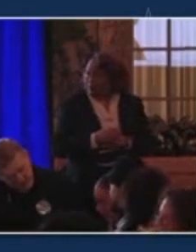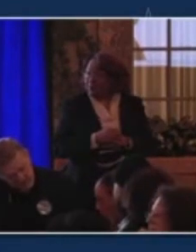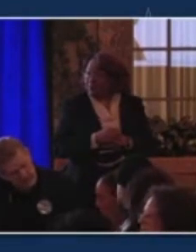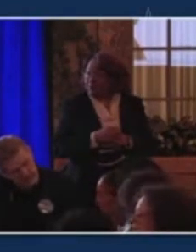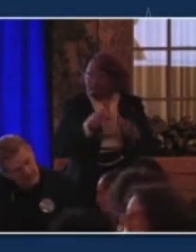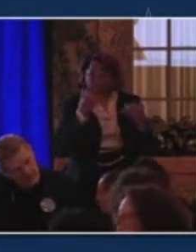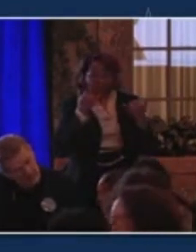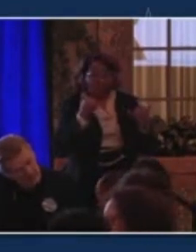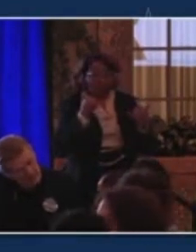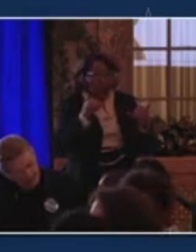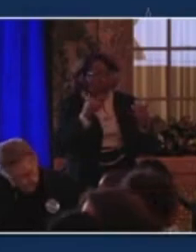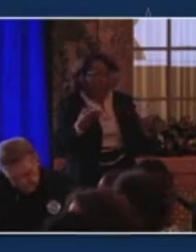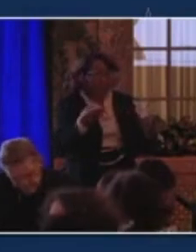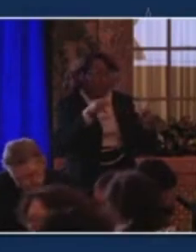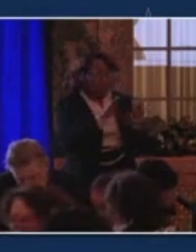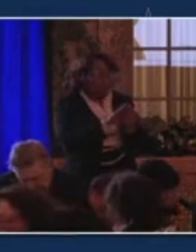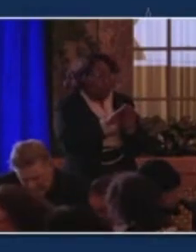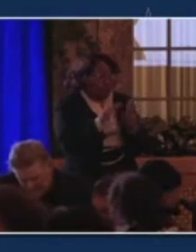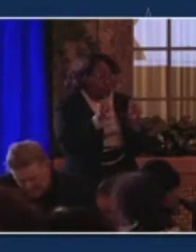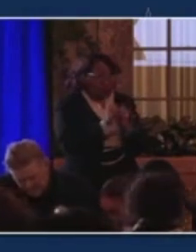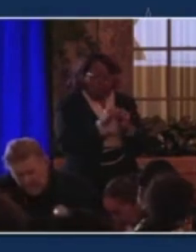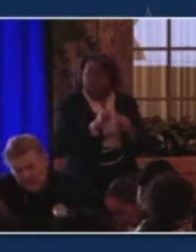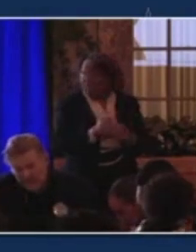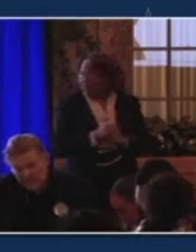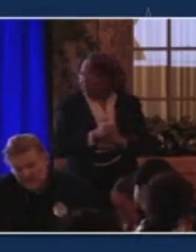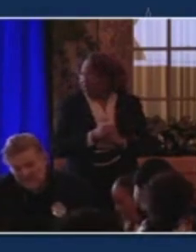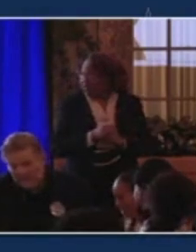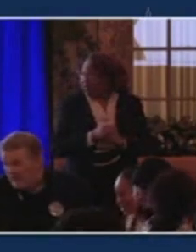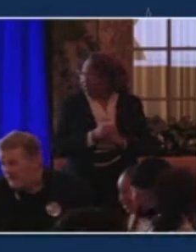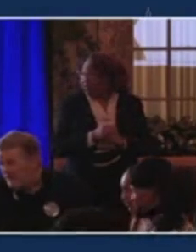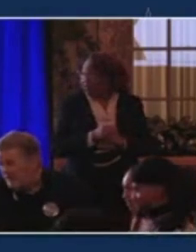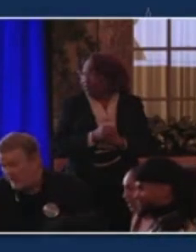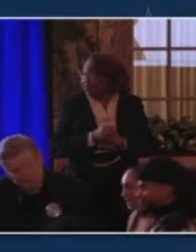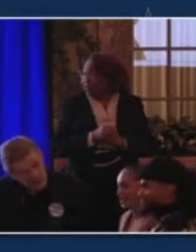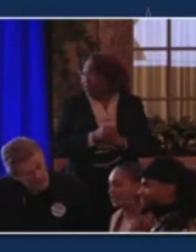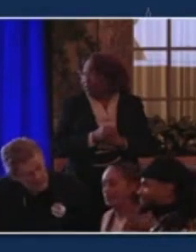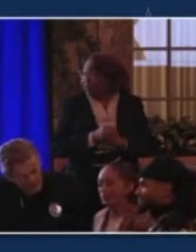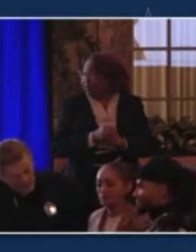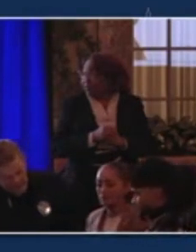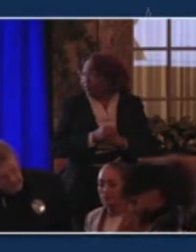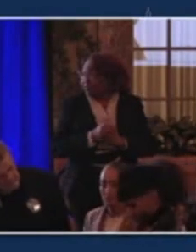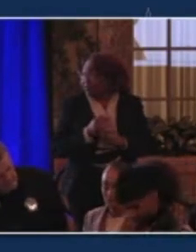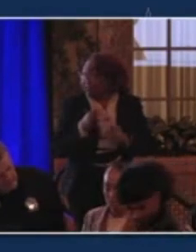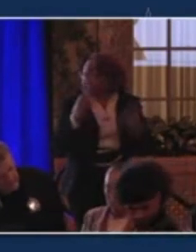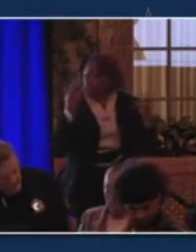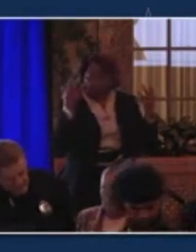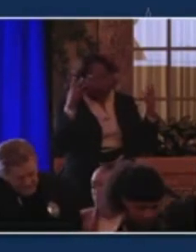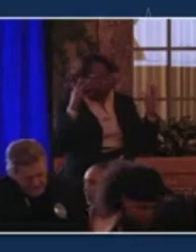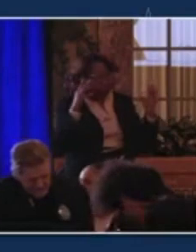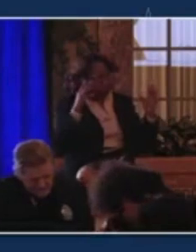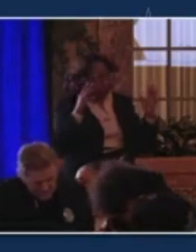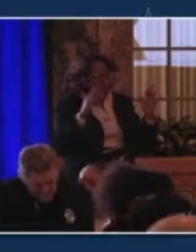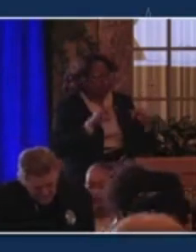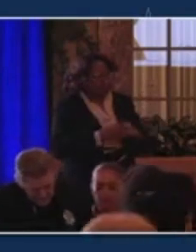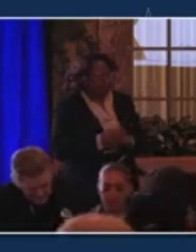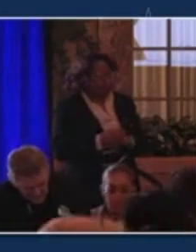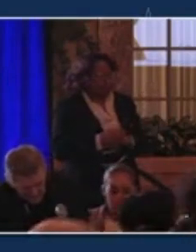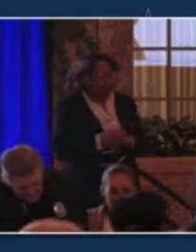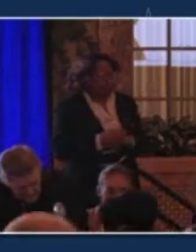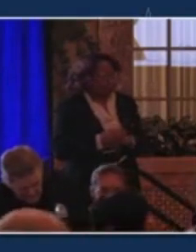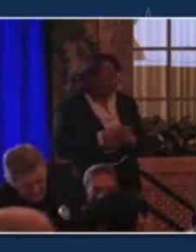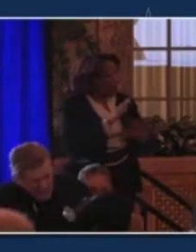Right now, we're going to close with the Arthur Sutton and the gifts of praise so we